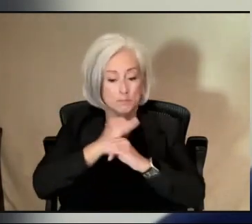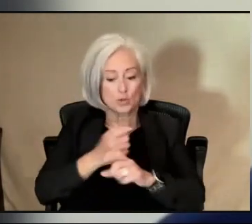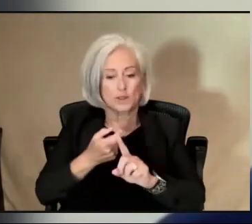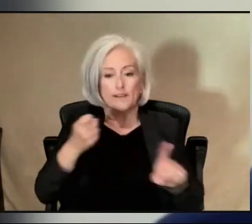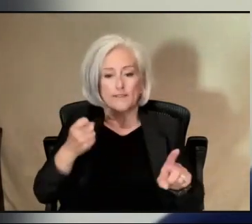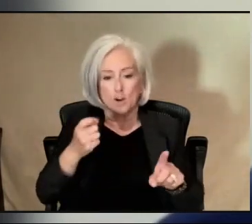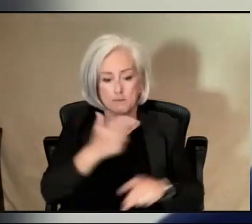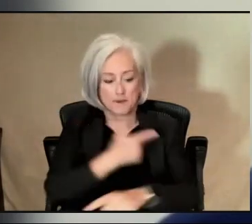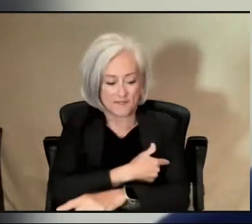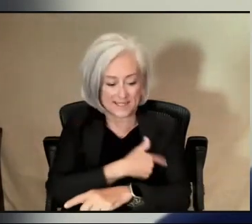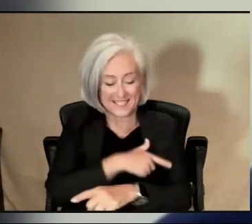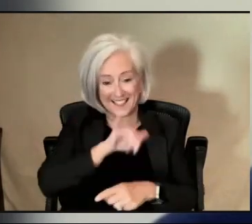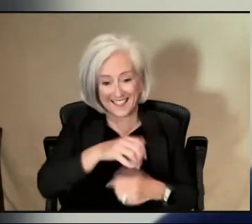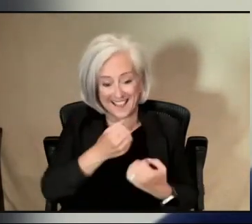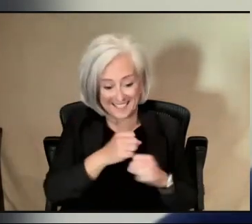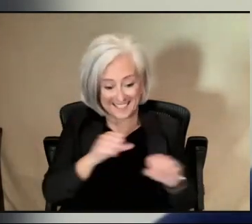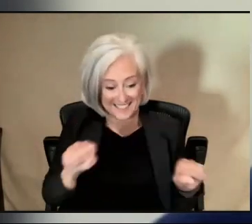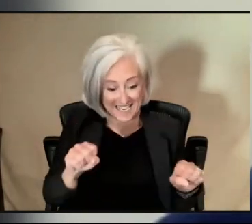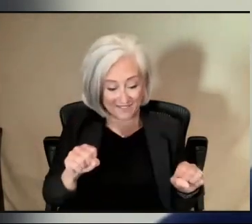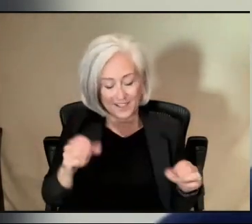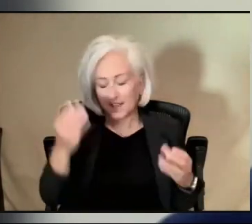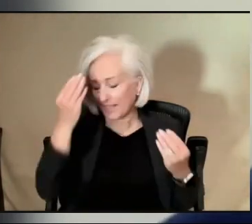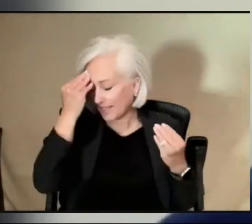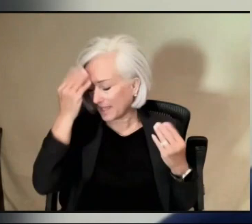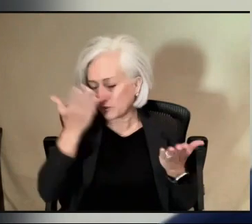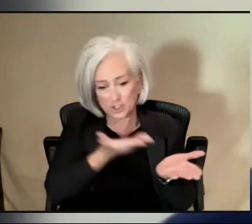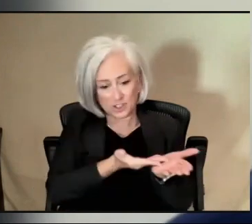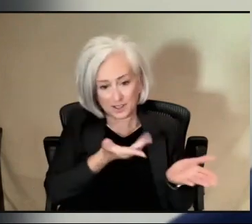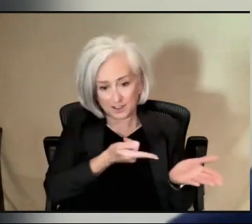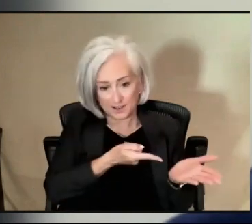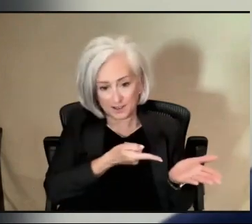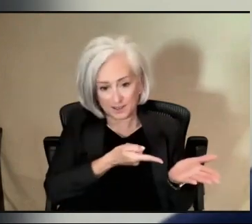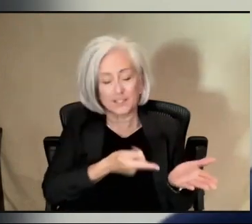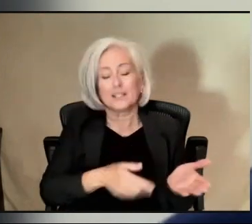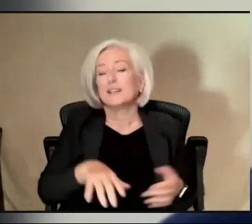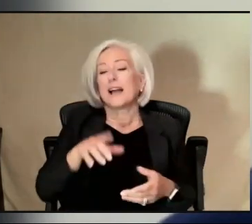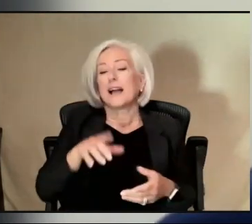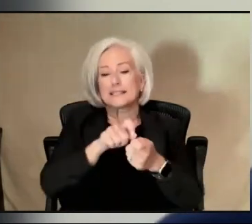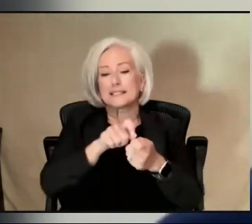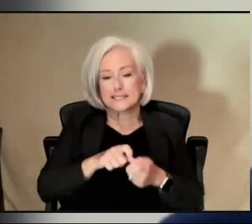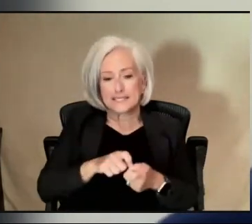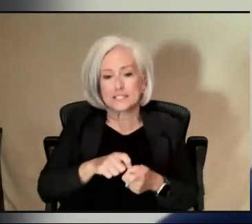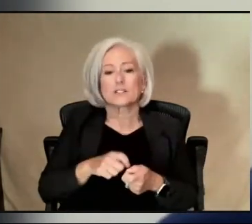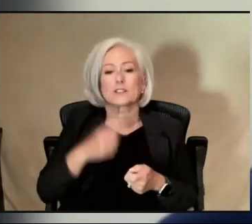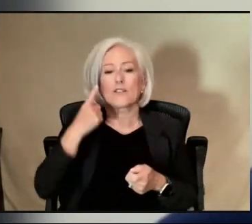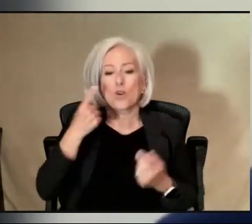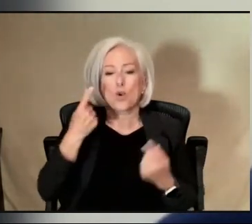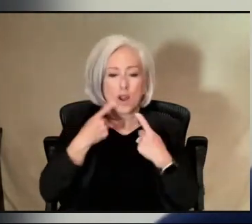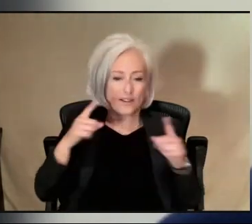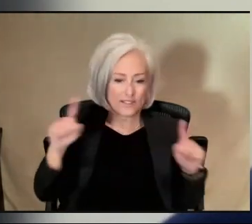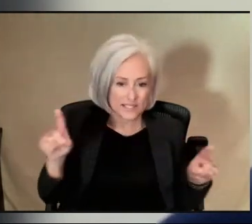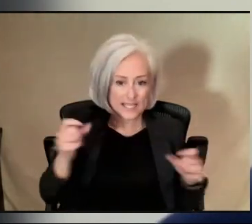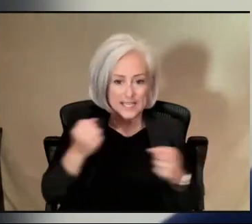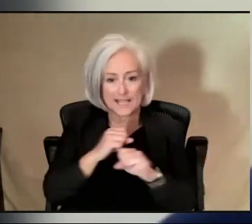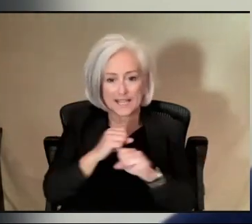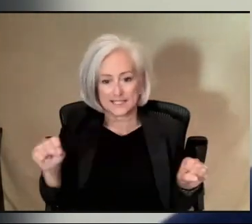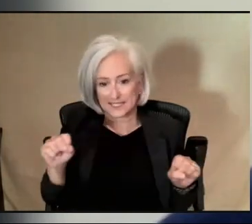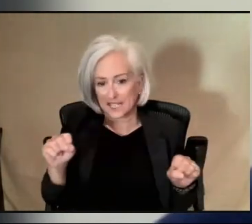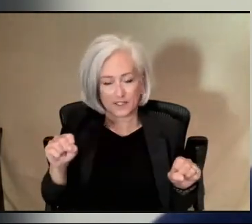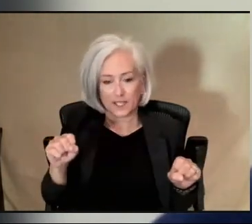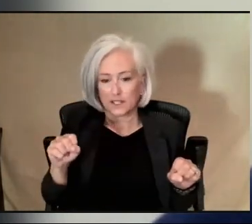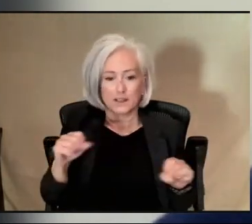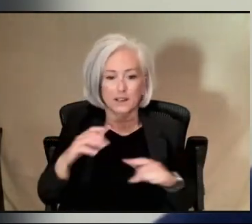the ages that have been released, and the details with which the efficacy and safety are being looked at are exemplified